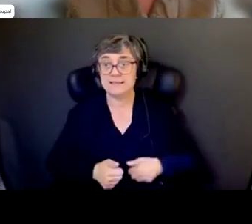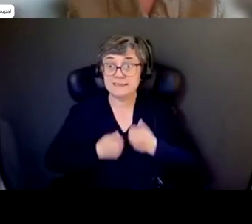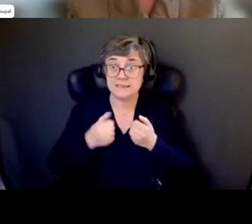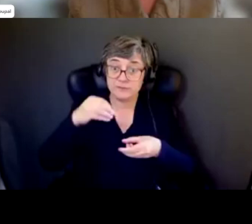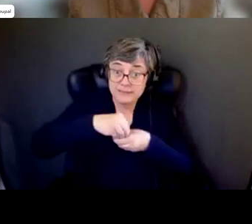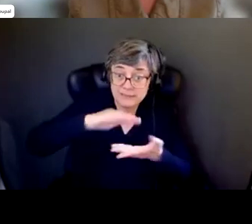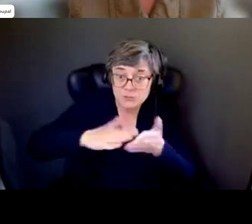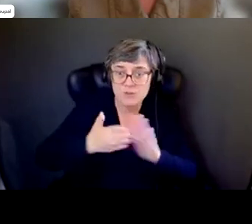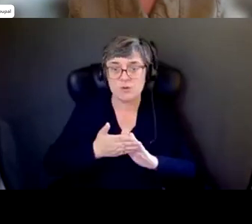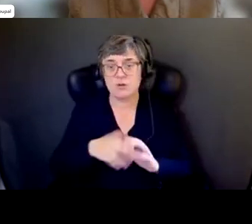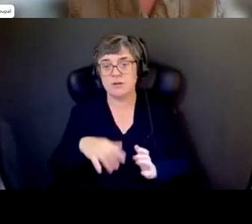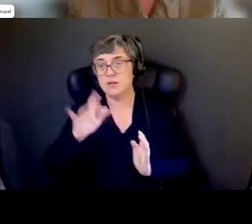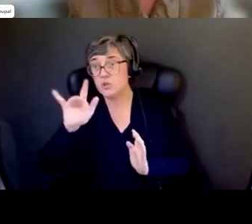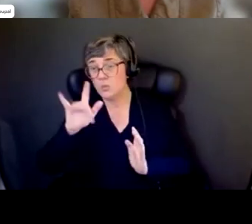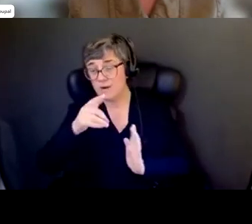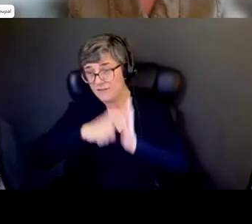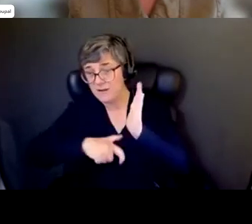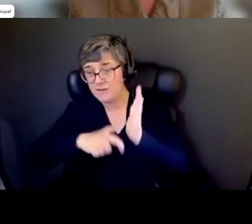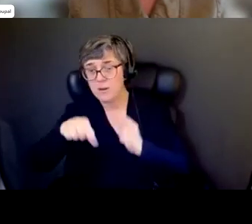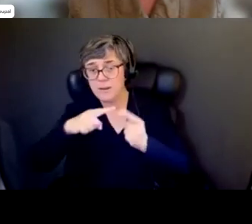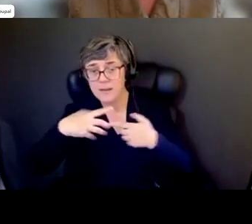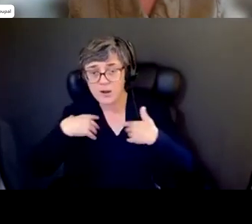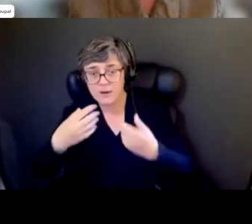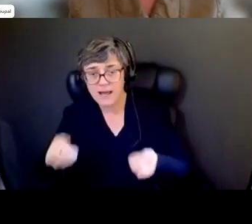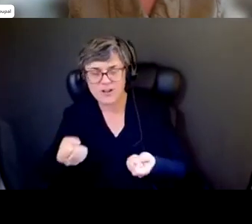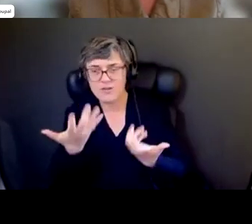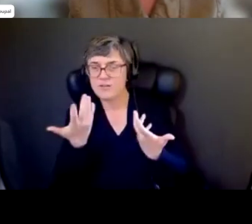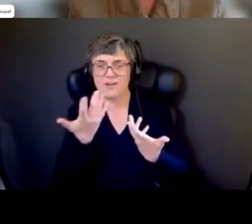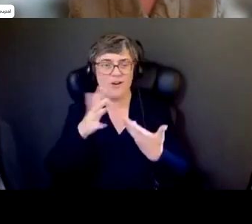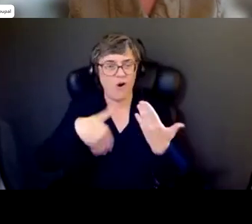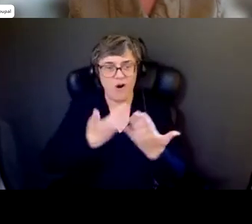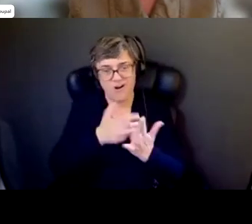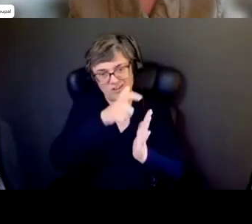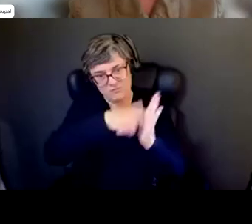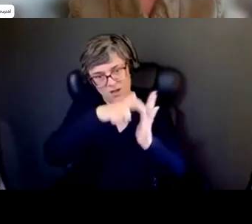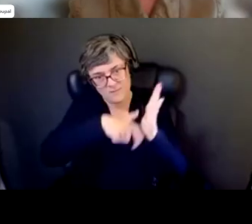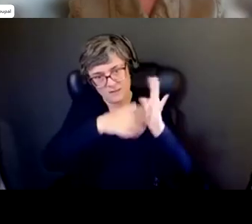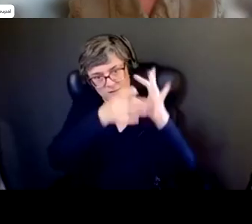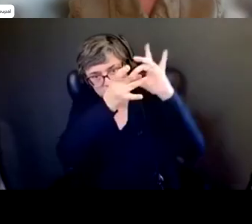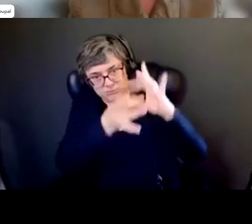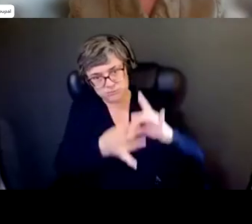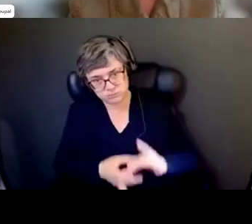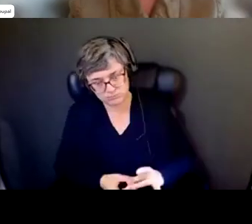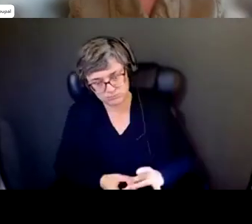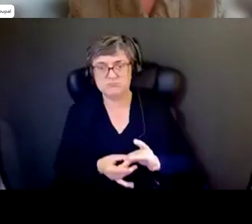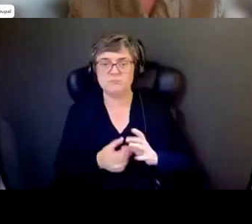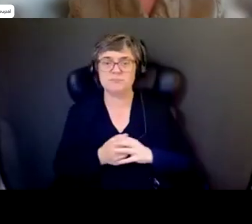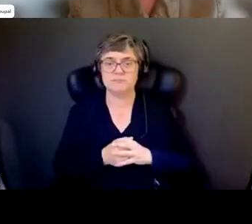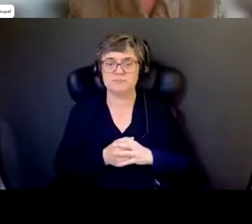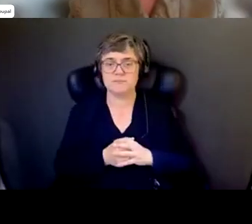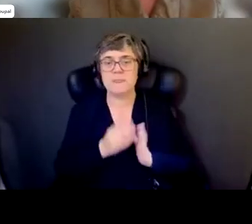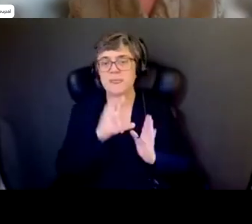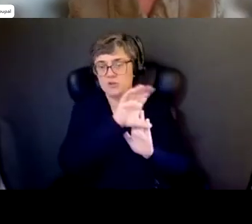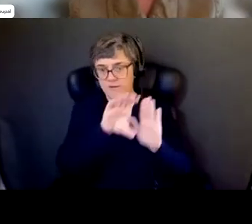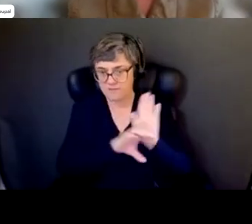convention recognizes the patterns that domestic law treats as single offenses. So that's my first point. My second would